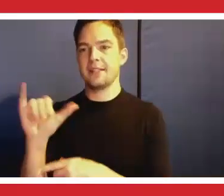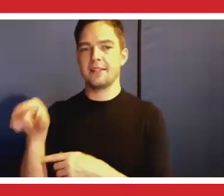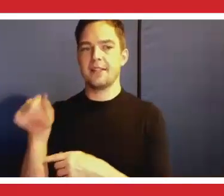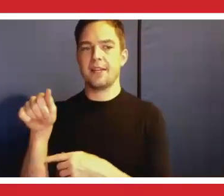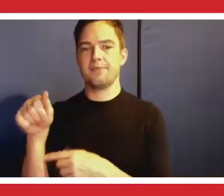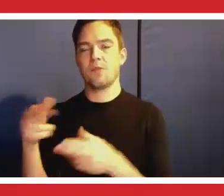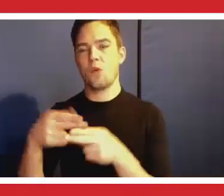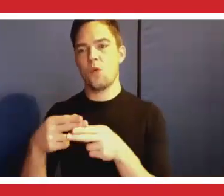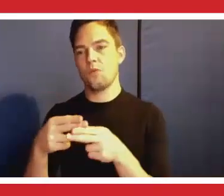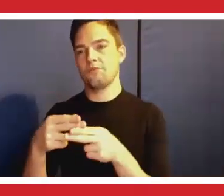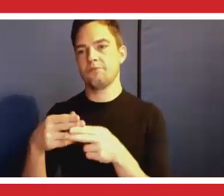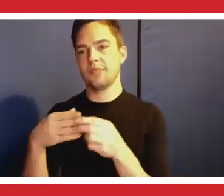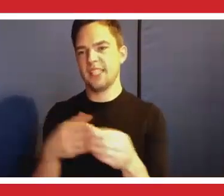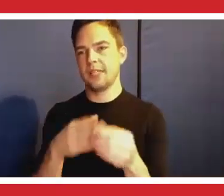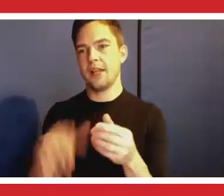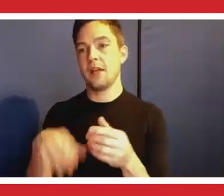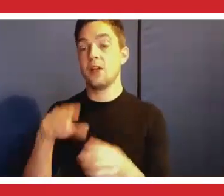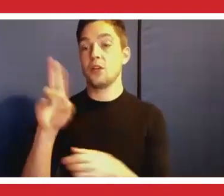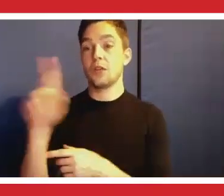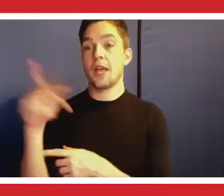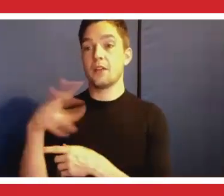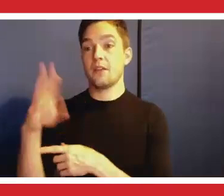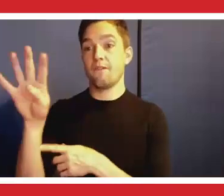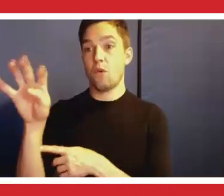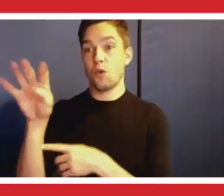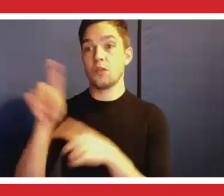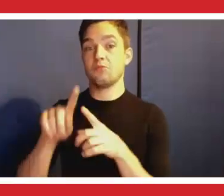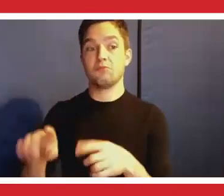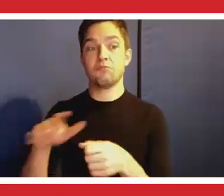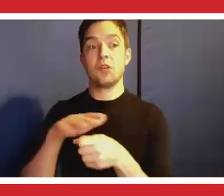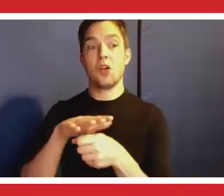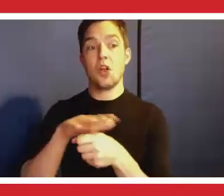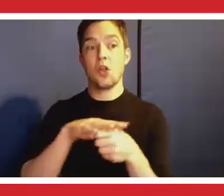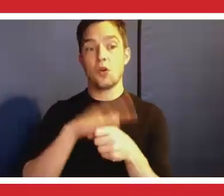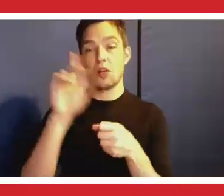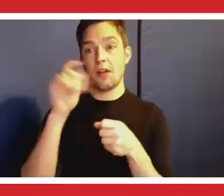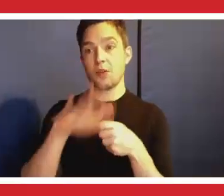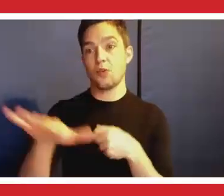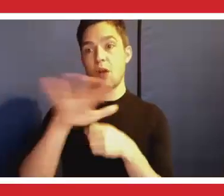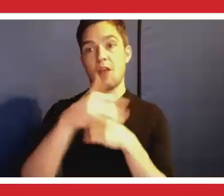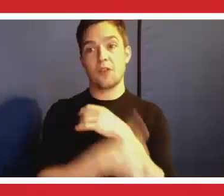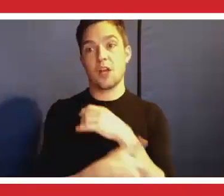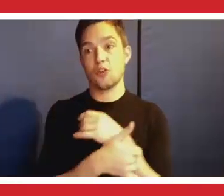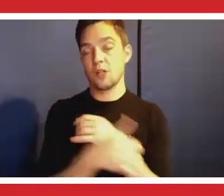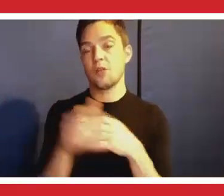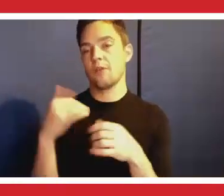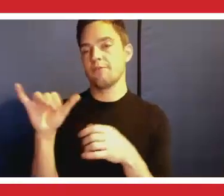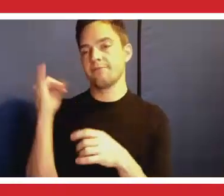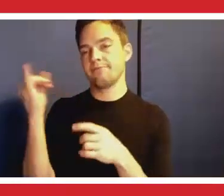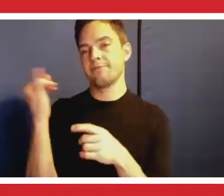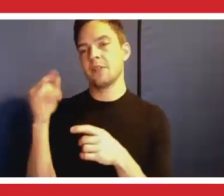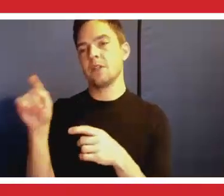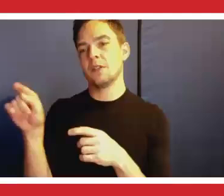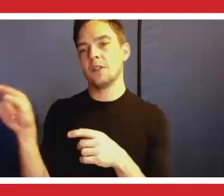example, the UK has 400 local government bodies up and down the country who have a similar set of